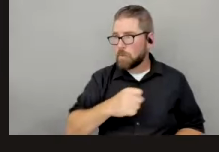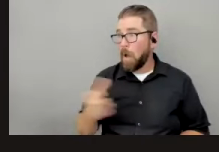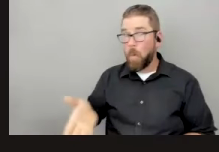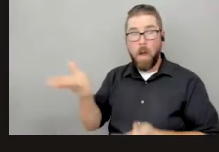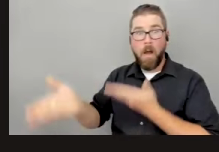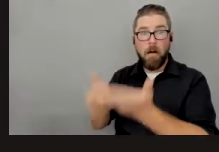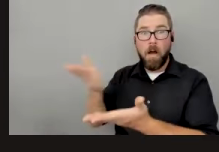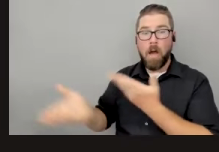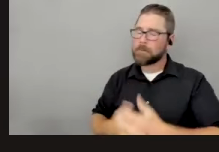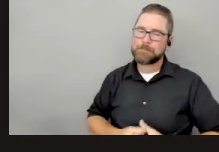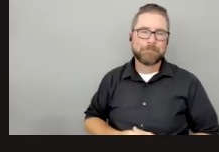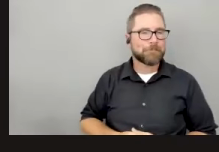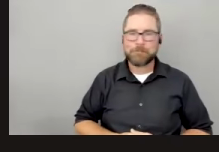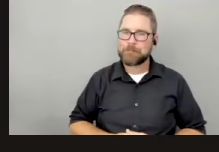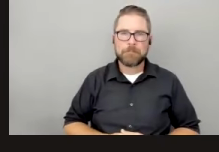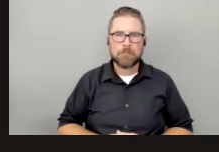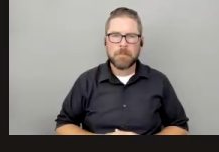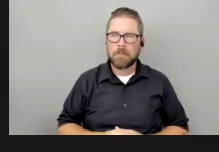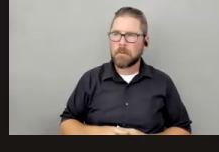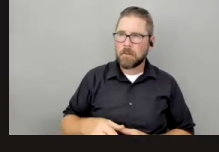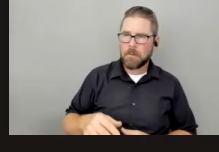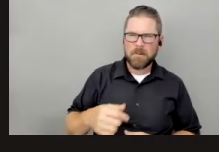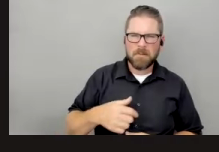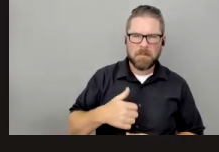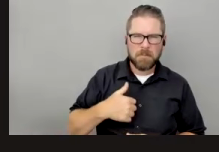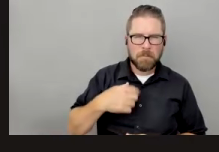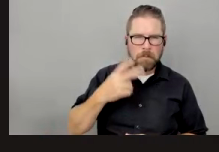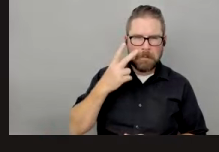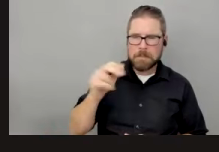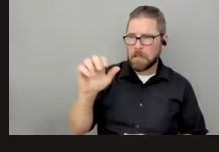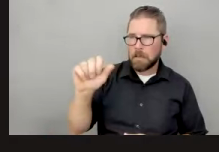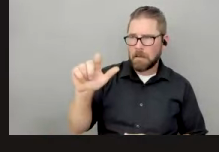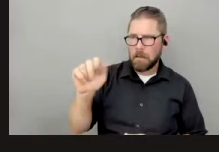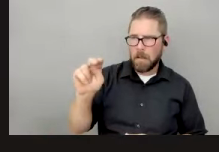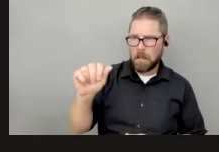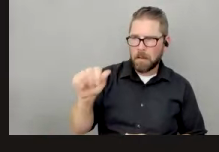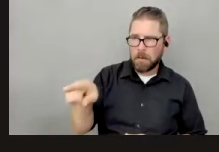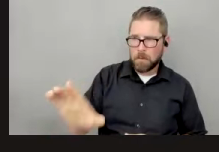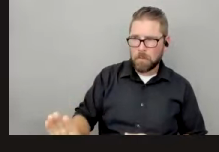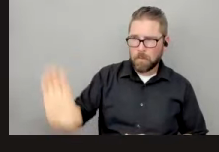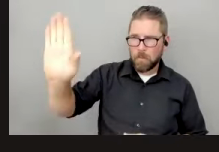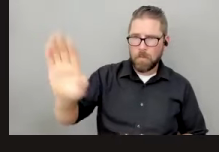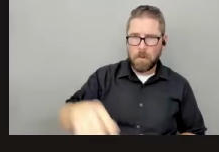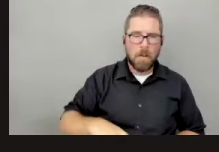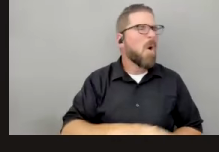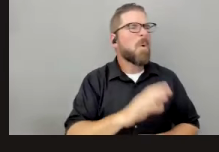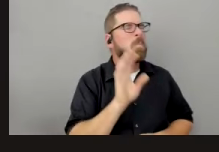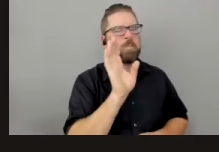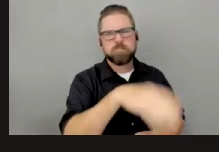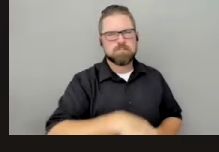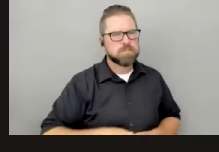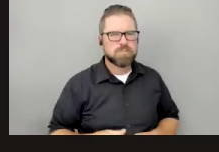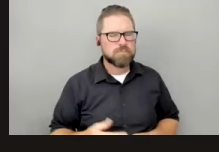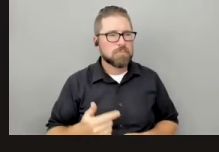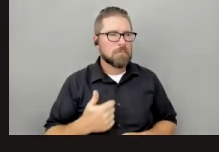Is it Alana? I saw that your hand was raised. I want to give you the opportunity. That's okay. I just wanted to share